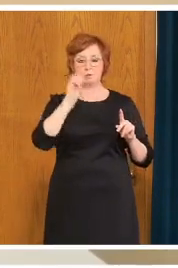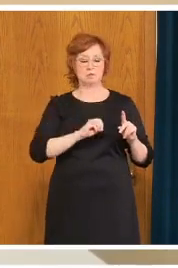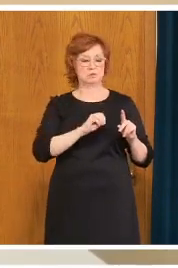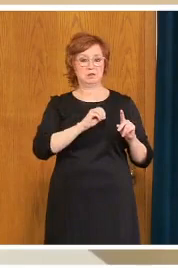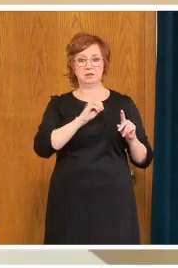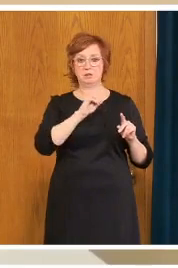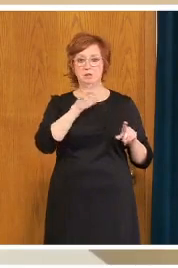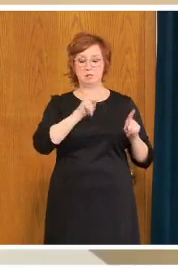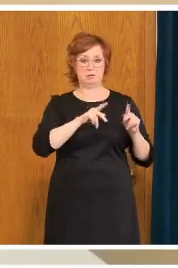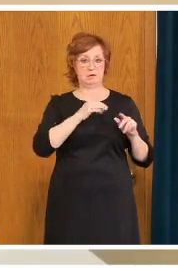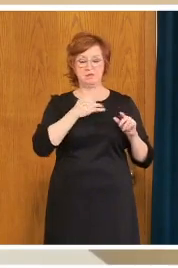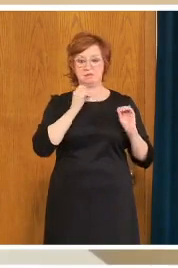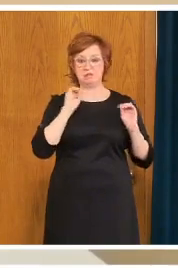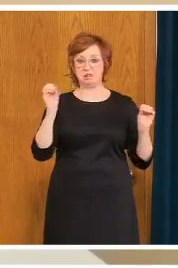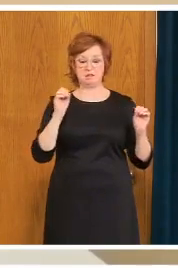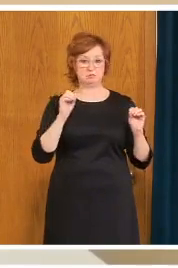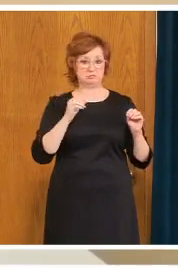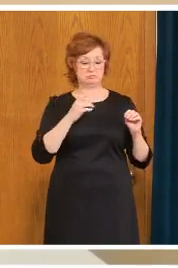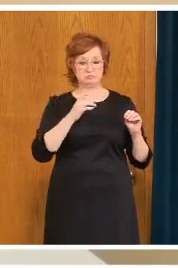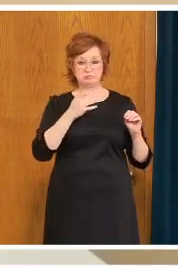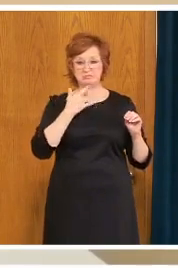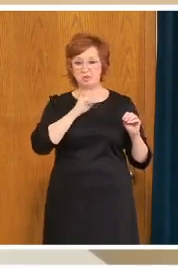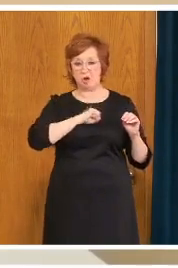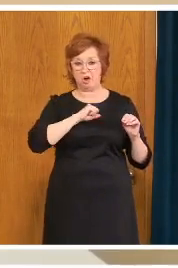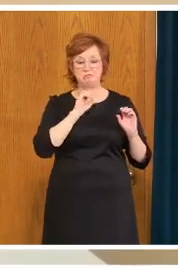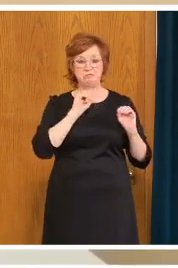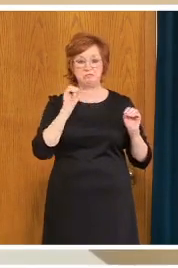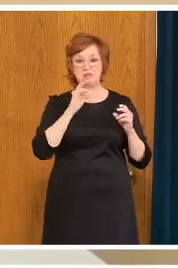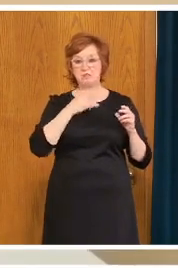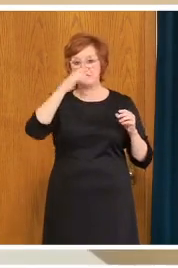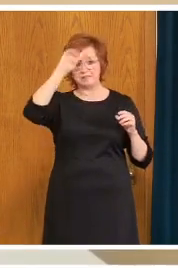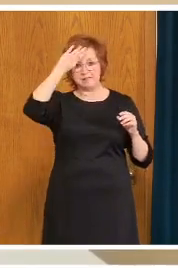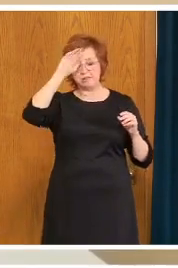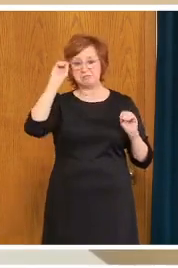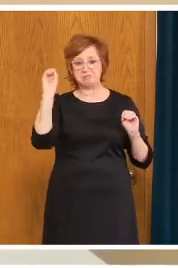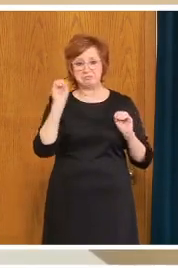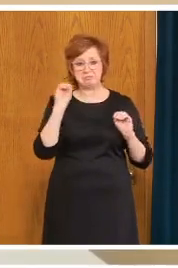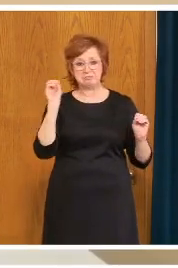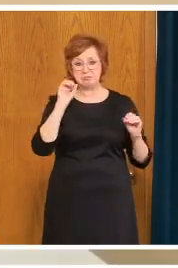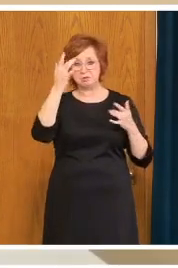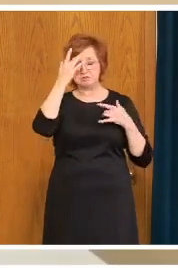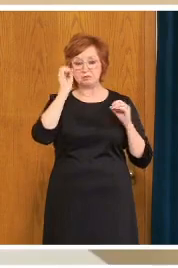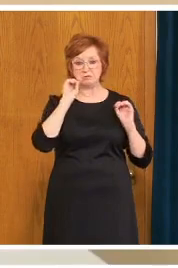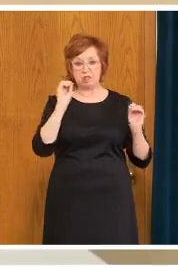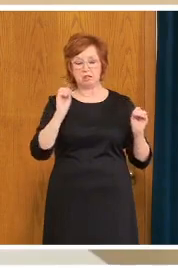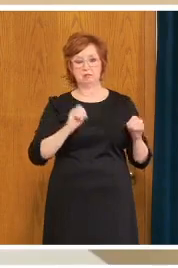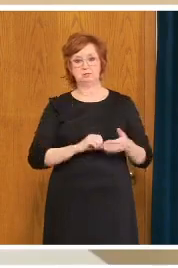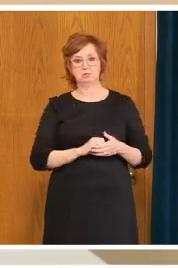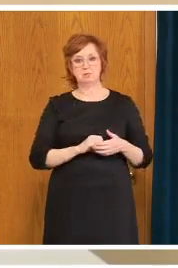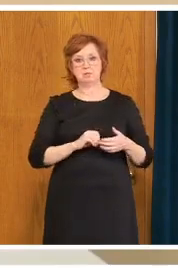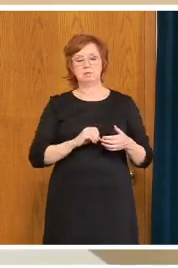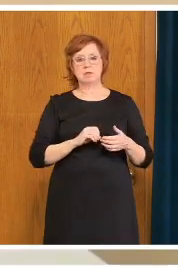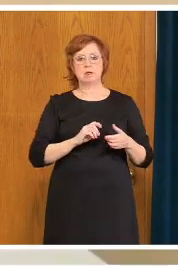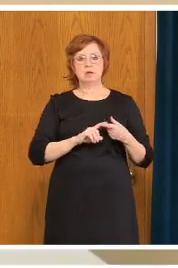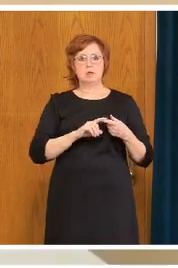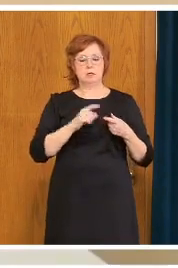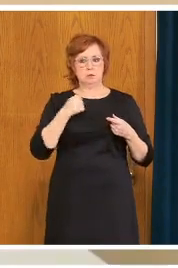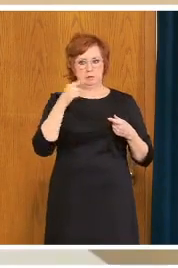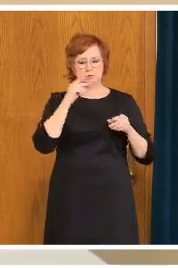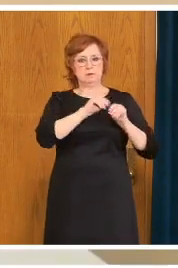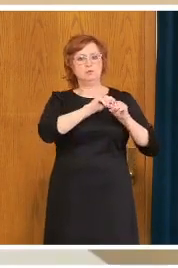variant strain, we've seen that whenever people have expanded their bubbles, with the increase in transmission in Saskatoon and